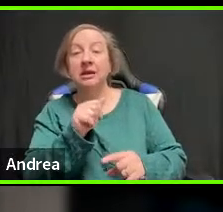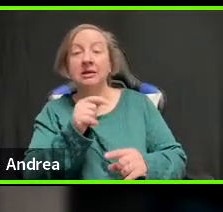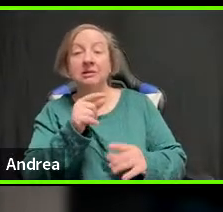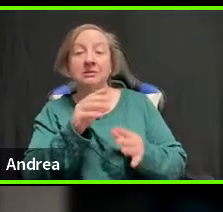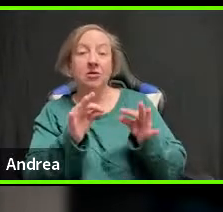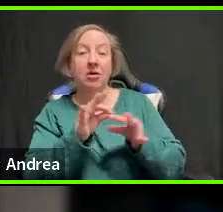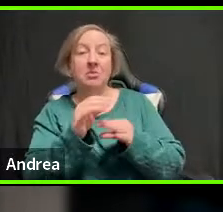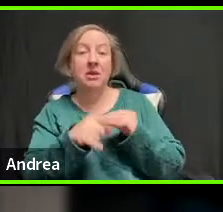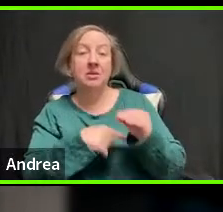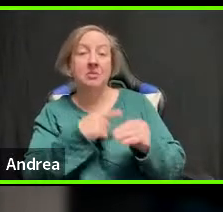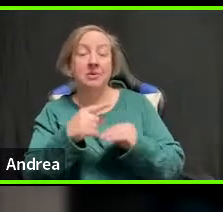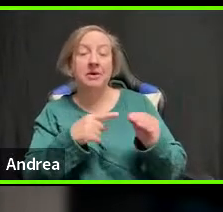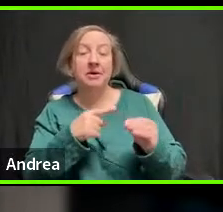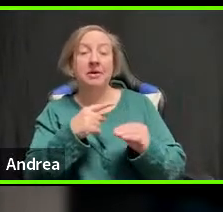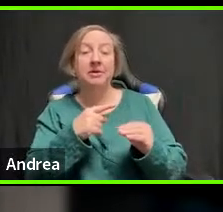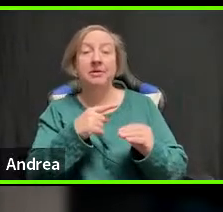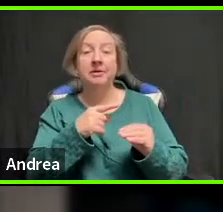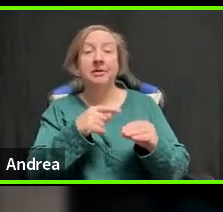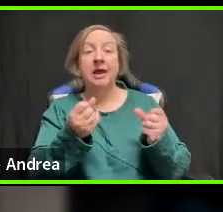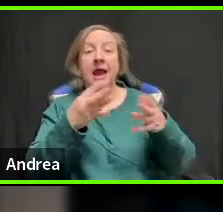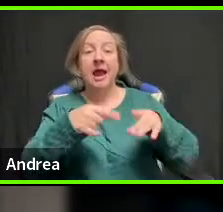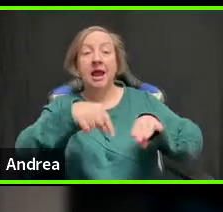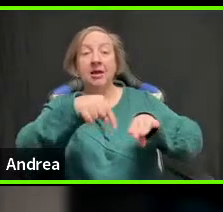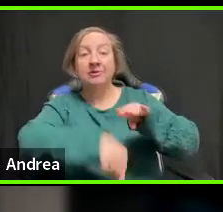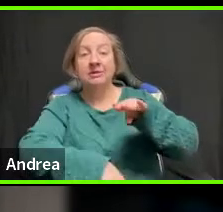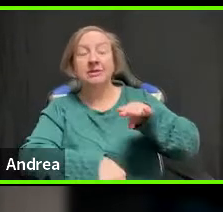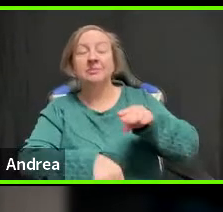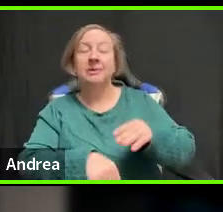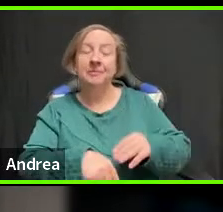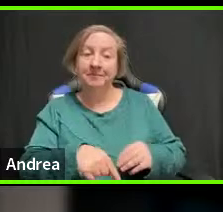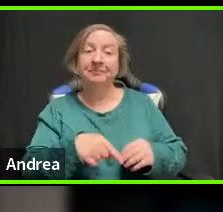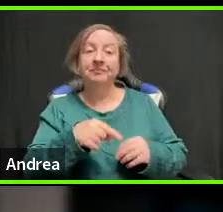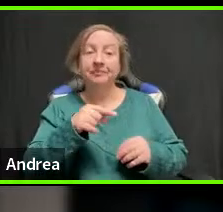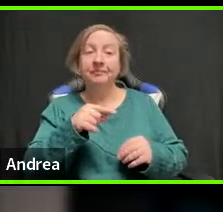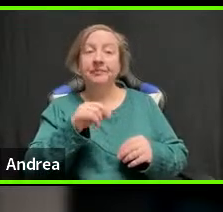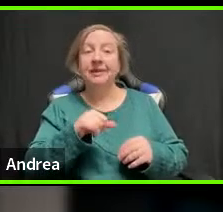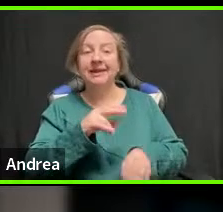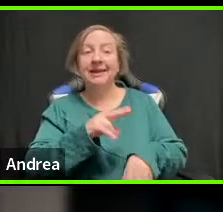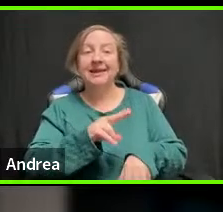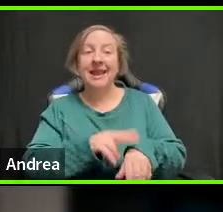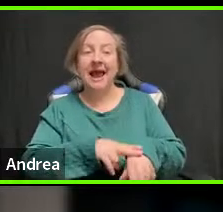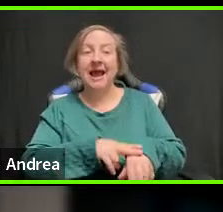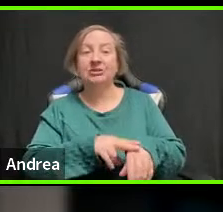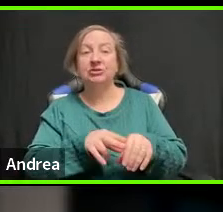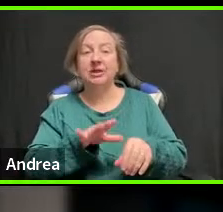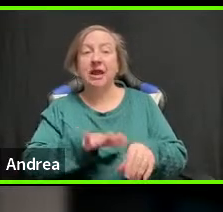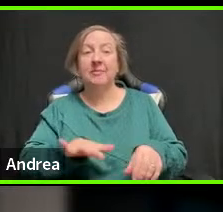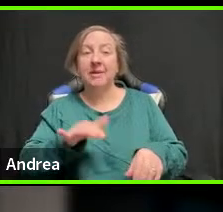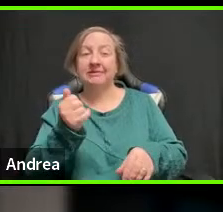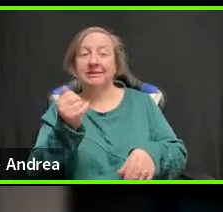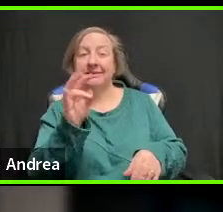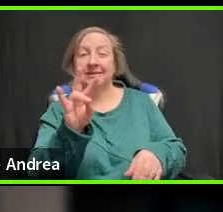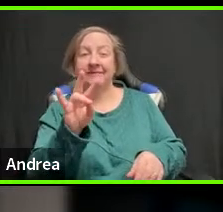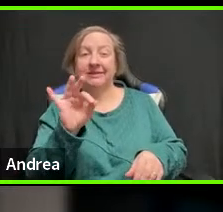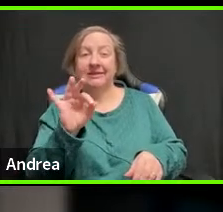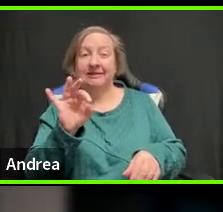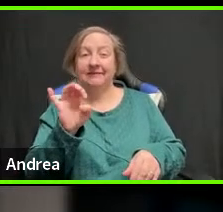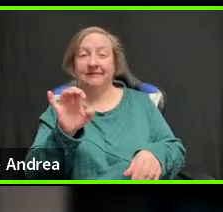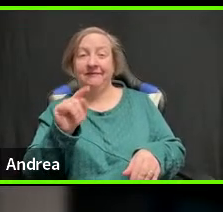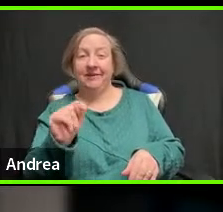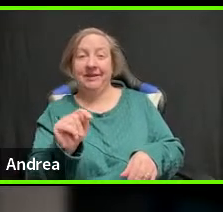the depth, it does scour out naturally to, I think, about 17 feet through our bridge program